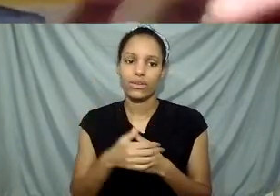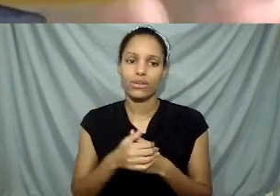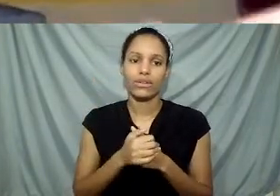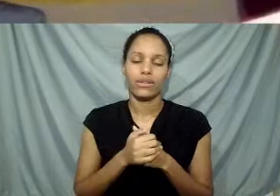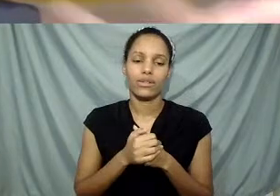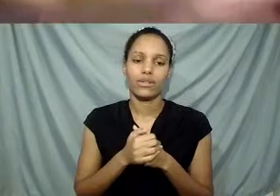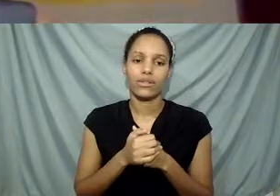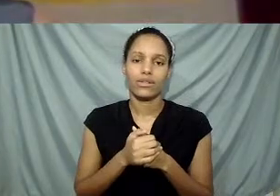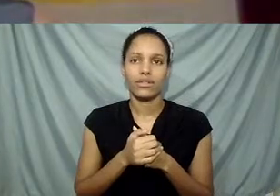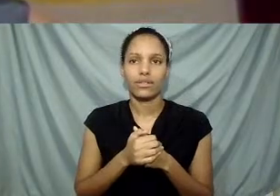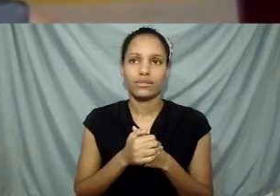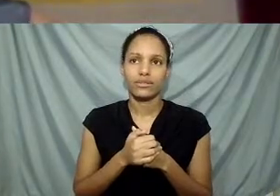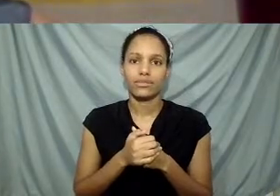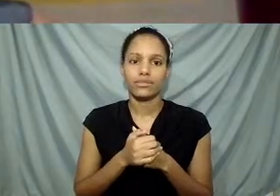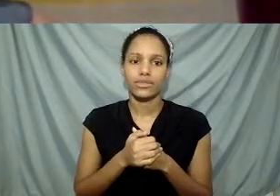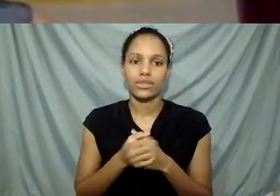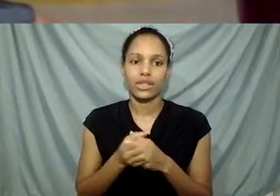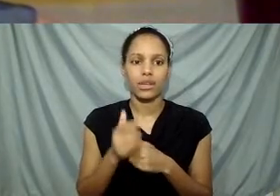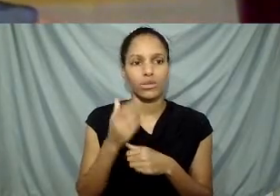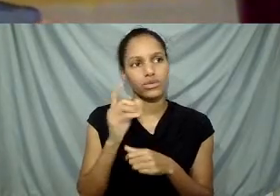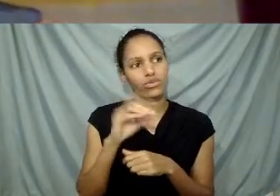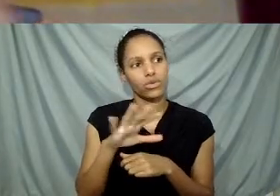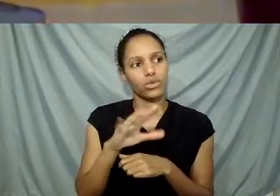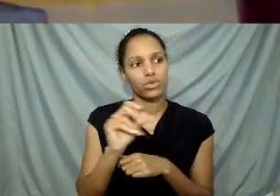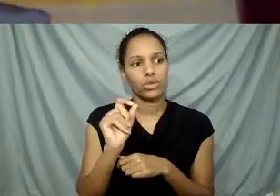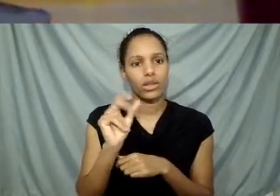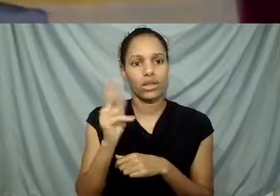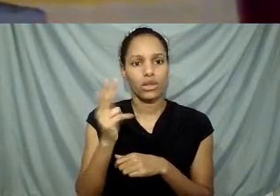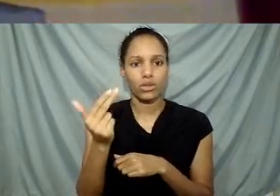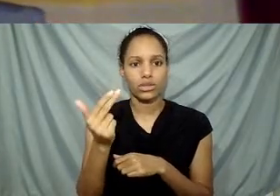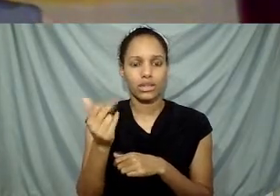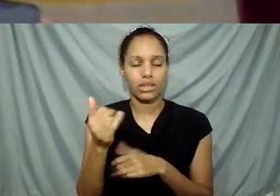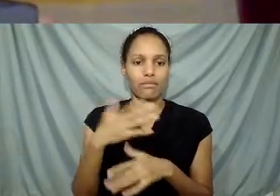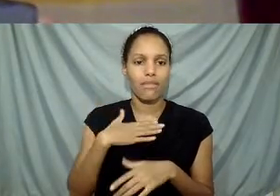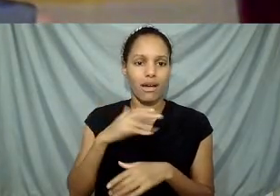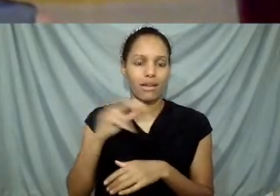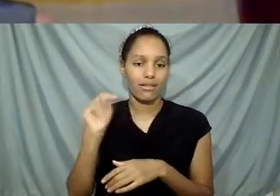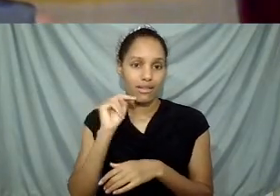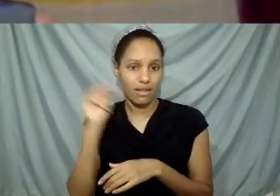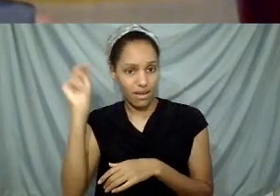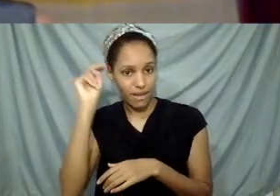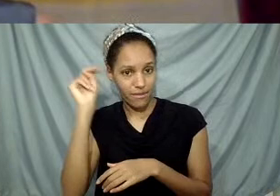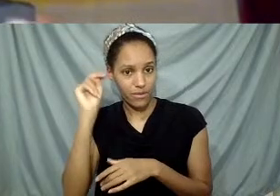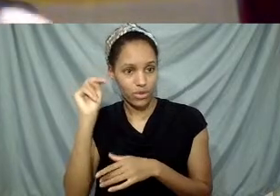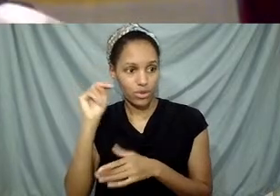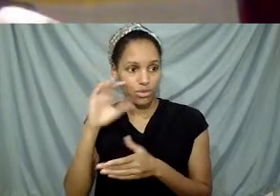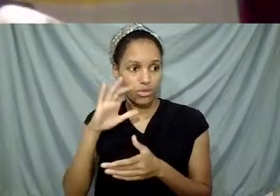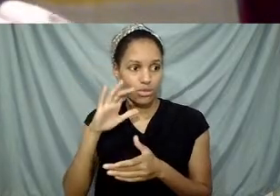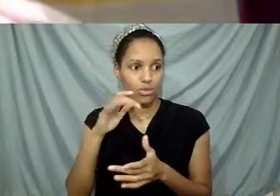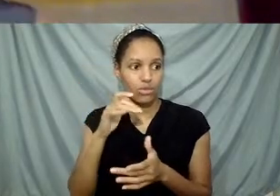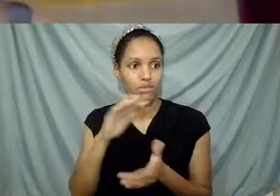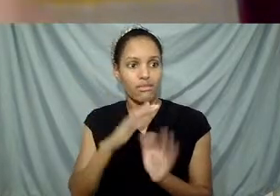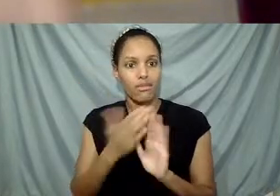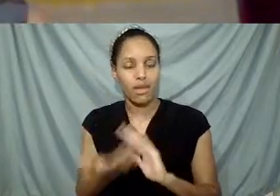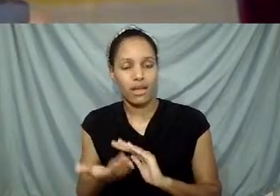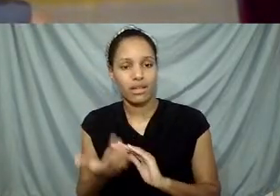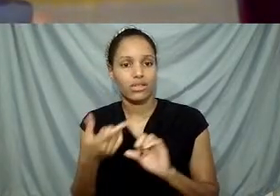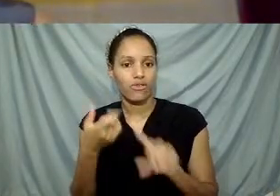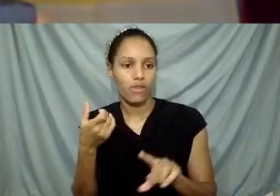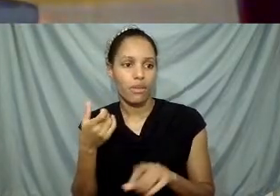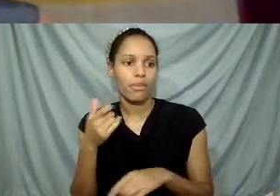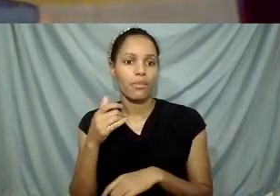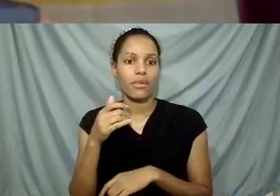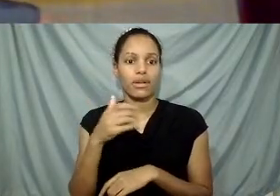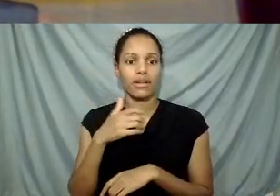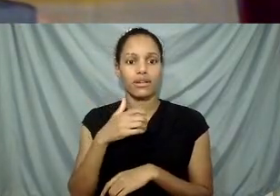2017, because my nephew passed away from a fatal asthma attack. And it was a continuation of